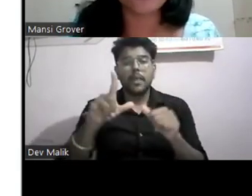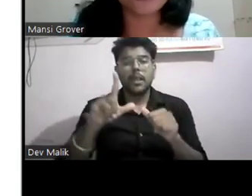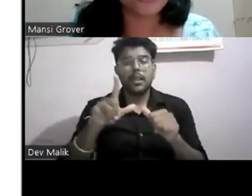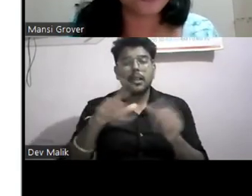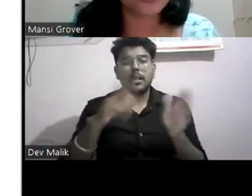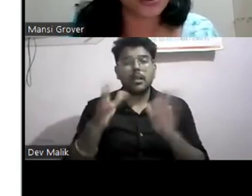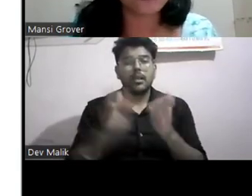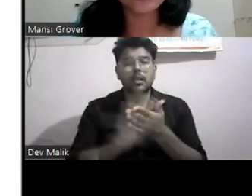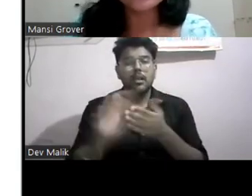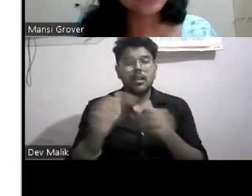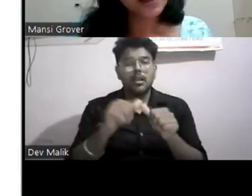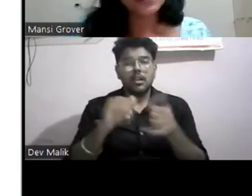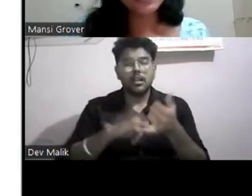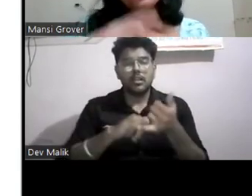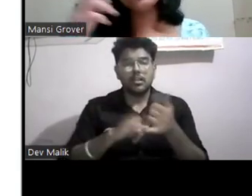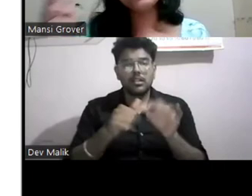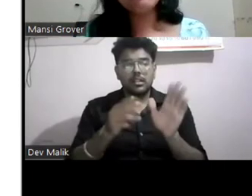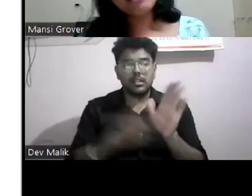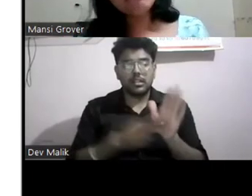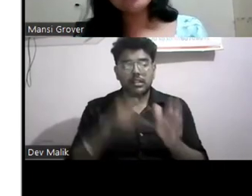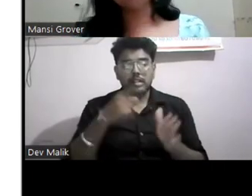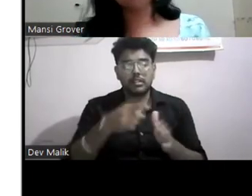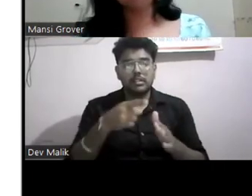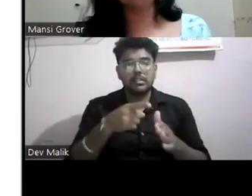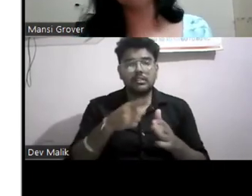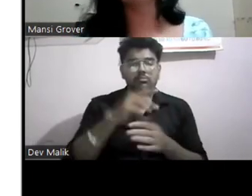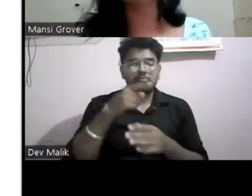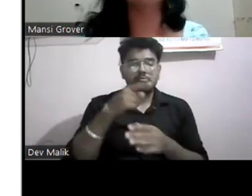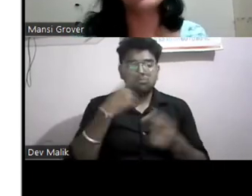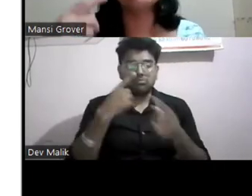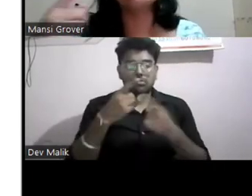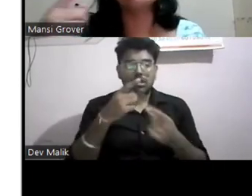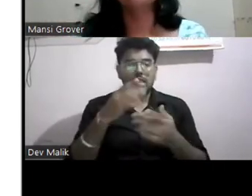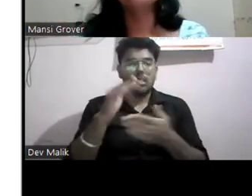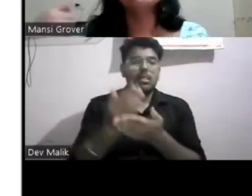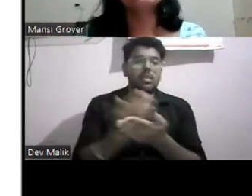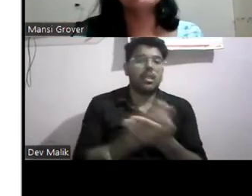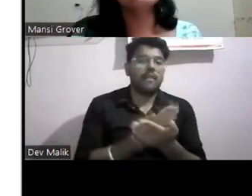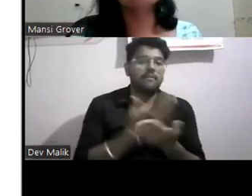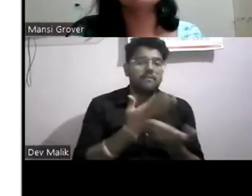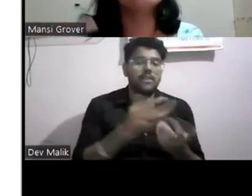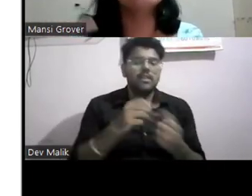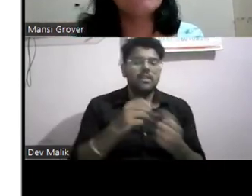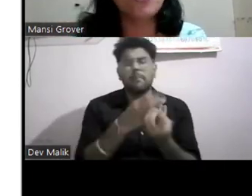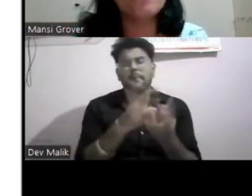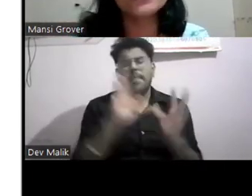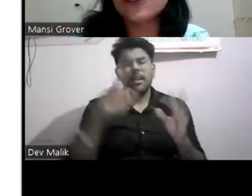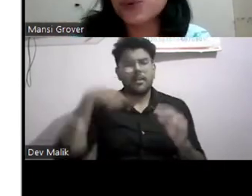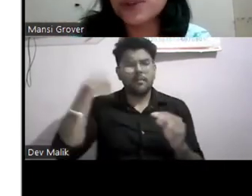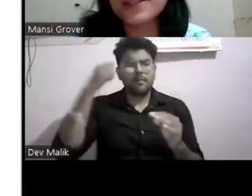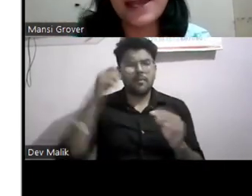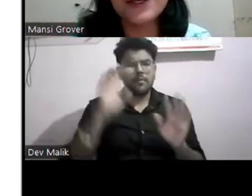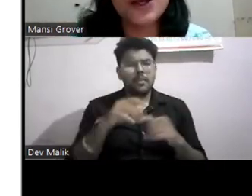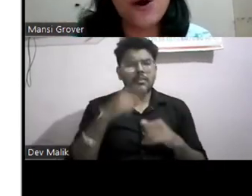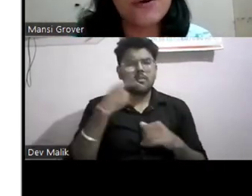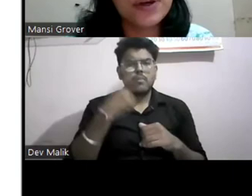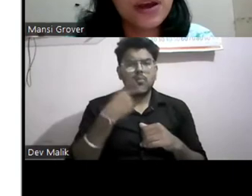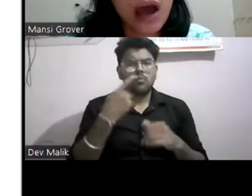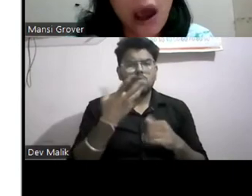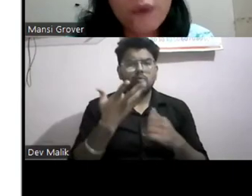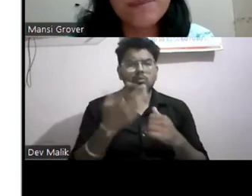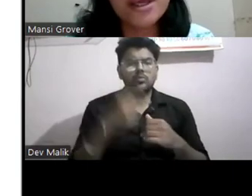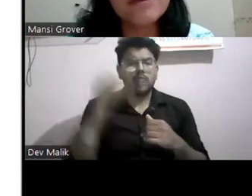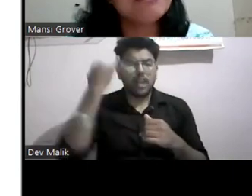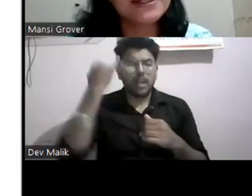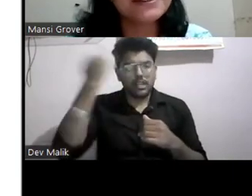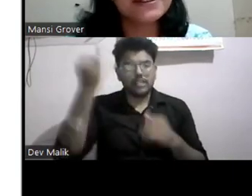that prostitution house. So again, you know, there are multiple films that would, you know, give prominence to this idea of